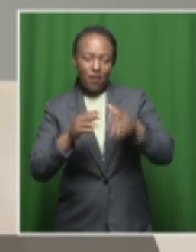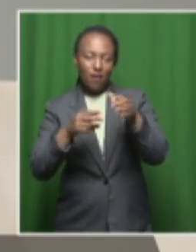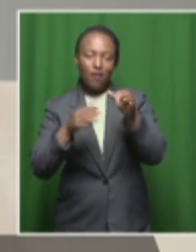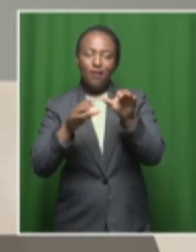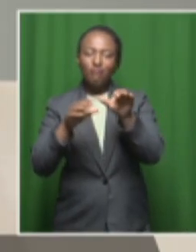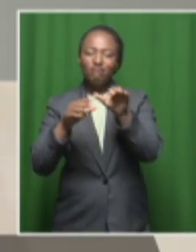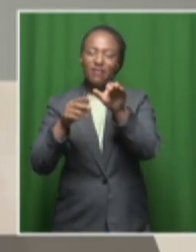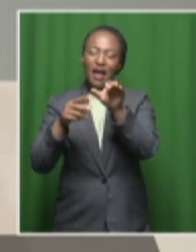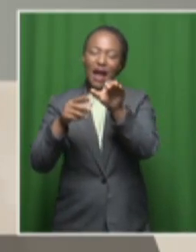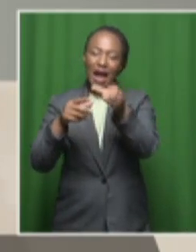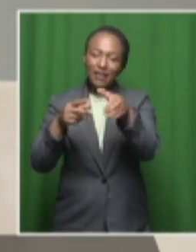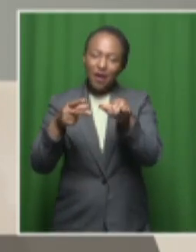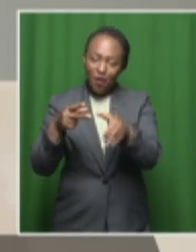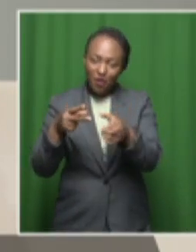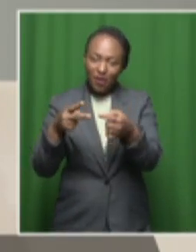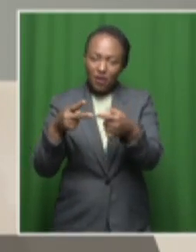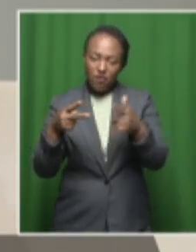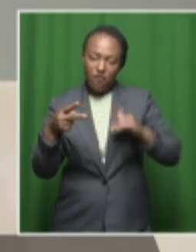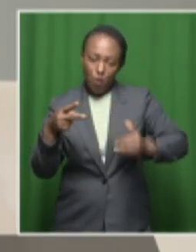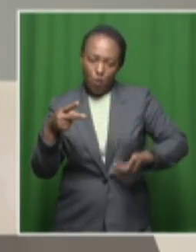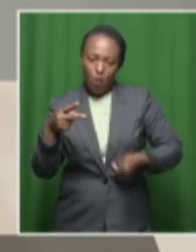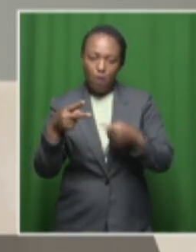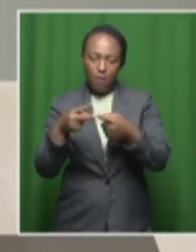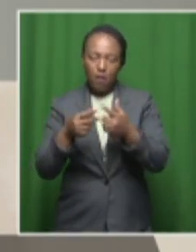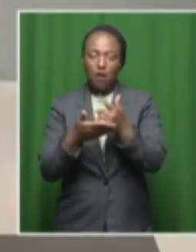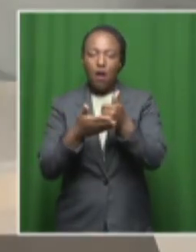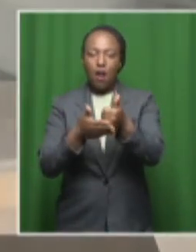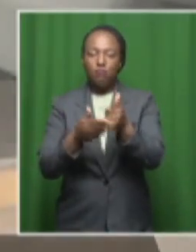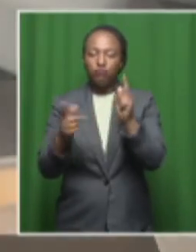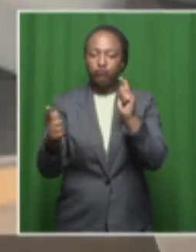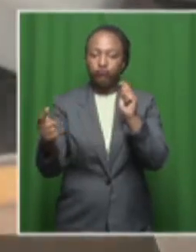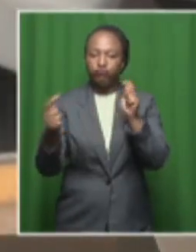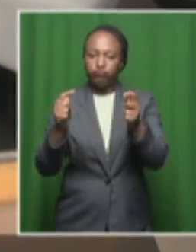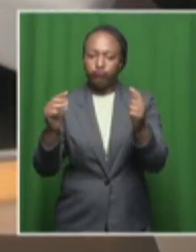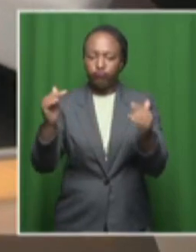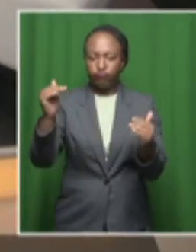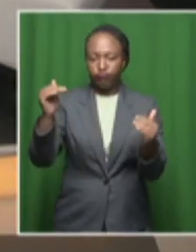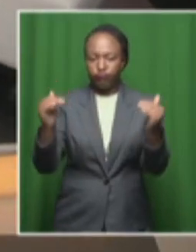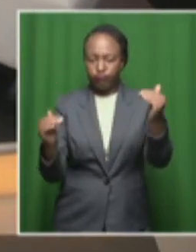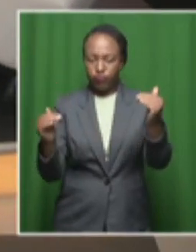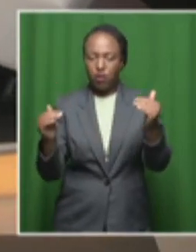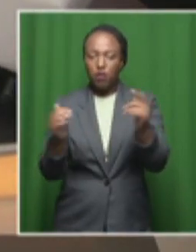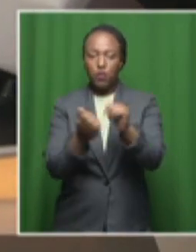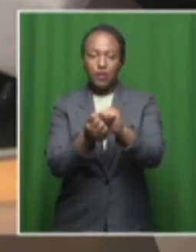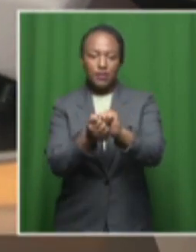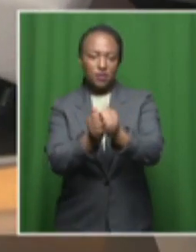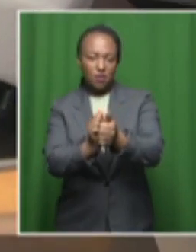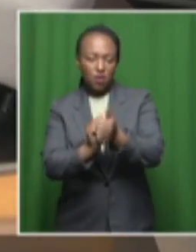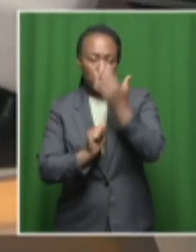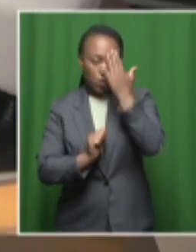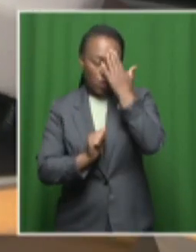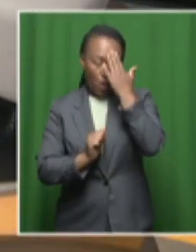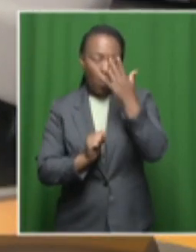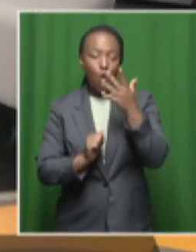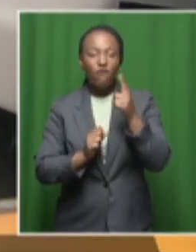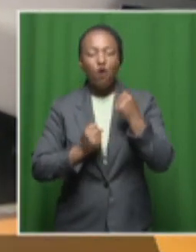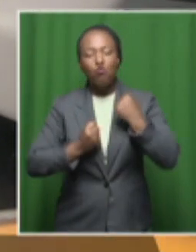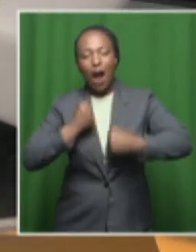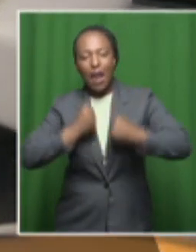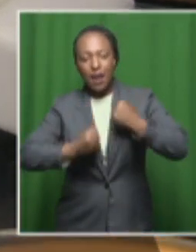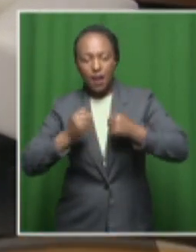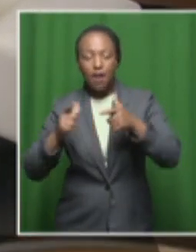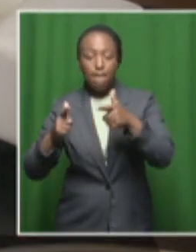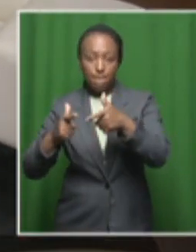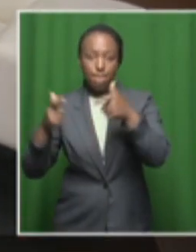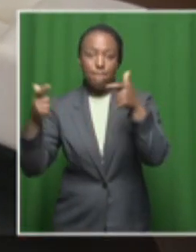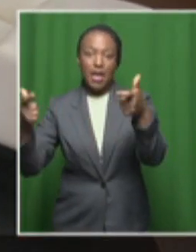transformation. So getting involved, I think it's going to bring awareness even to this kind of a sport. The Comrades are huge, right? So cycling is